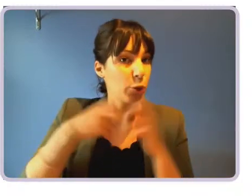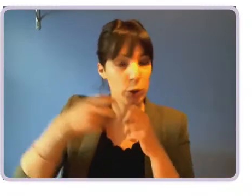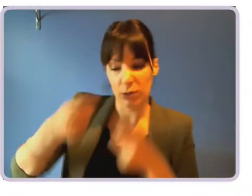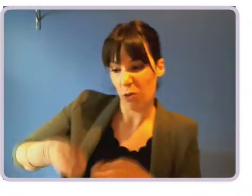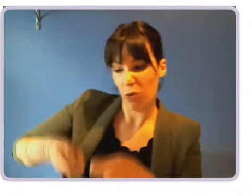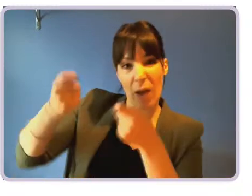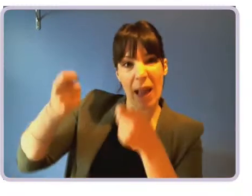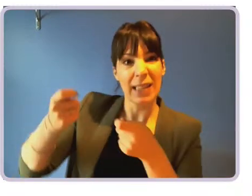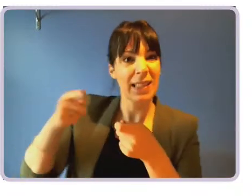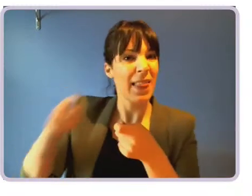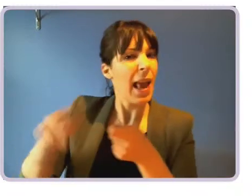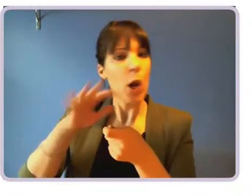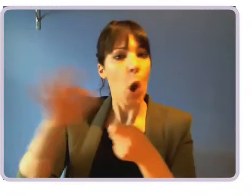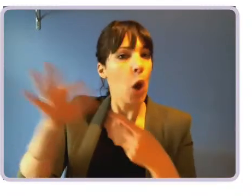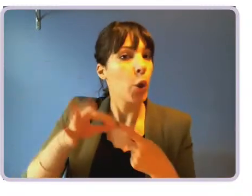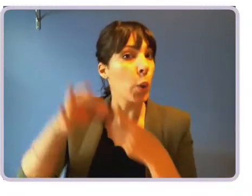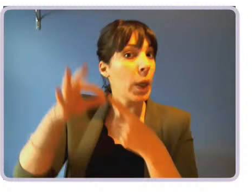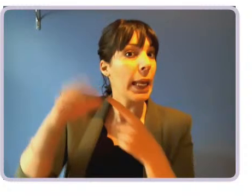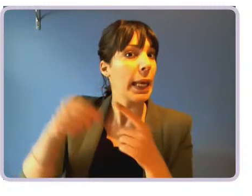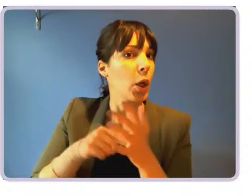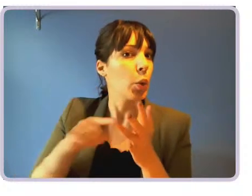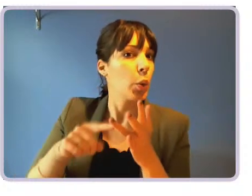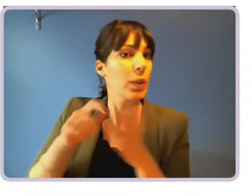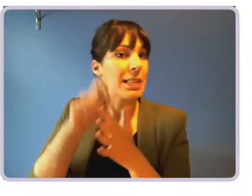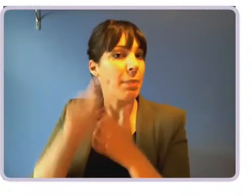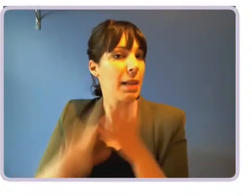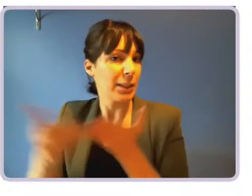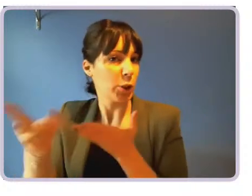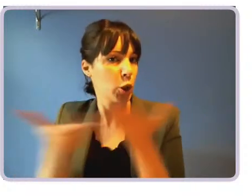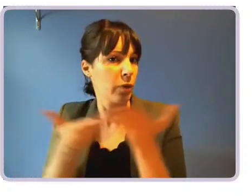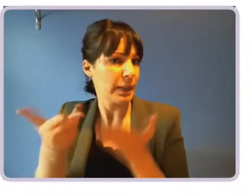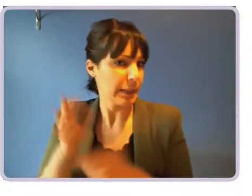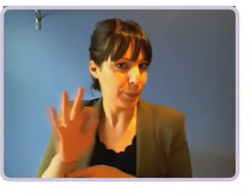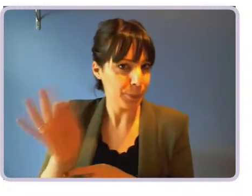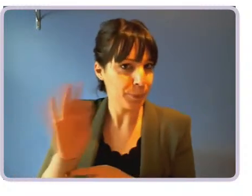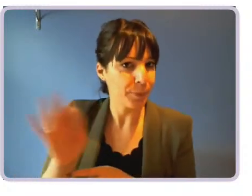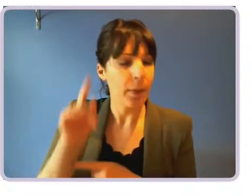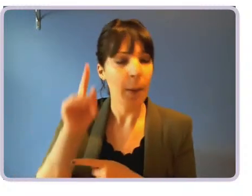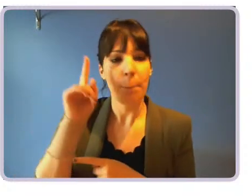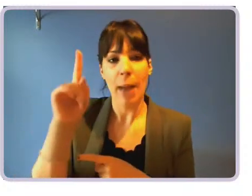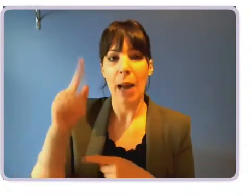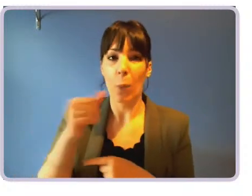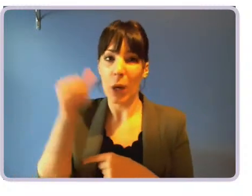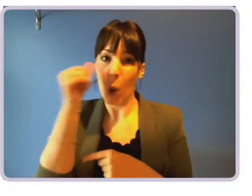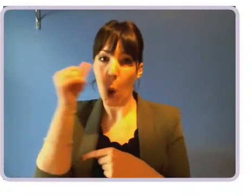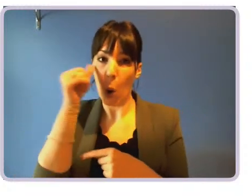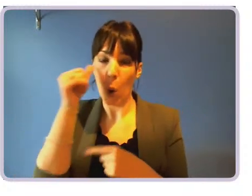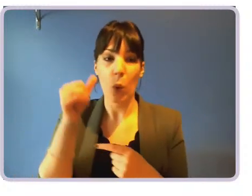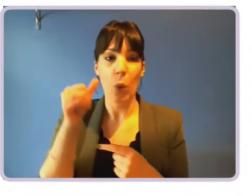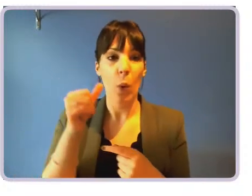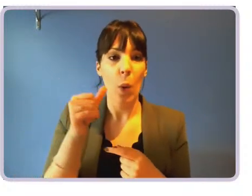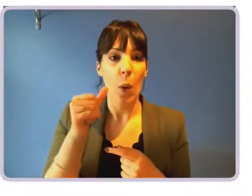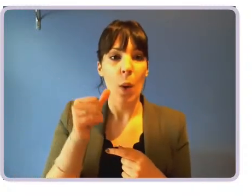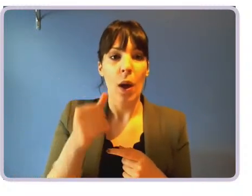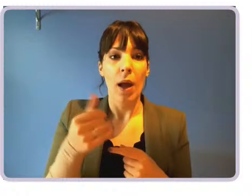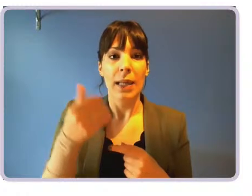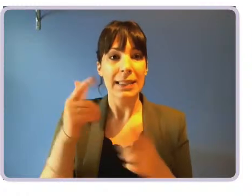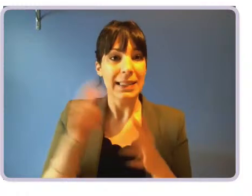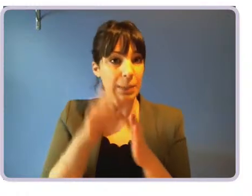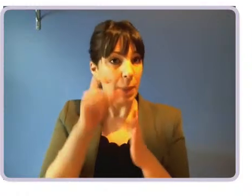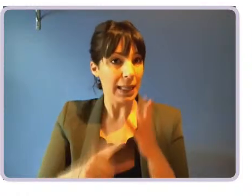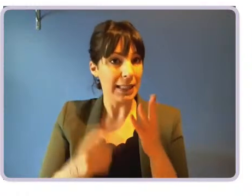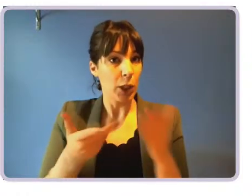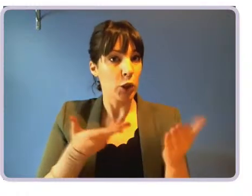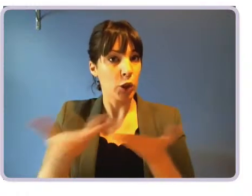to disability services, but is the increasing nature of disability service provision in a so-called